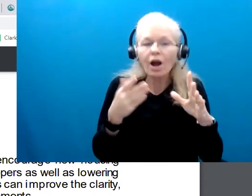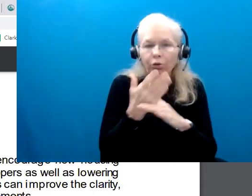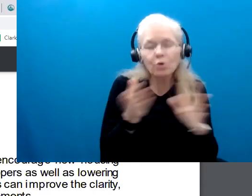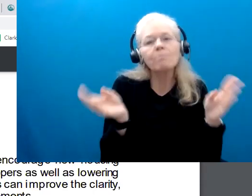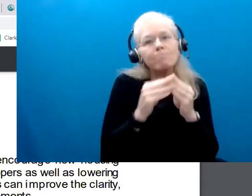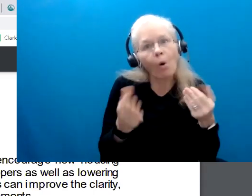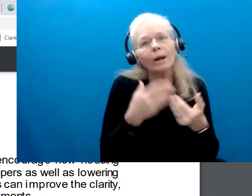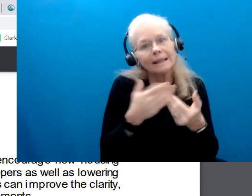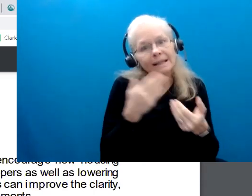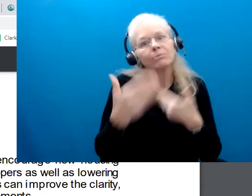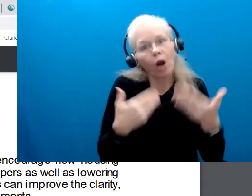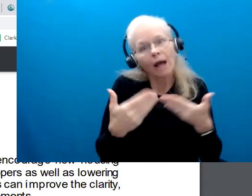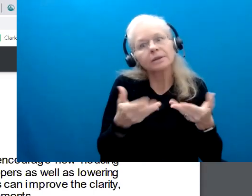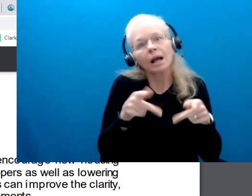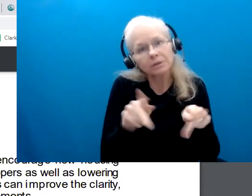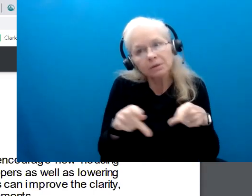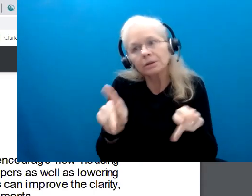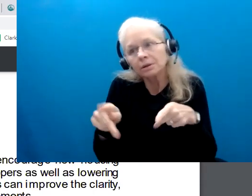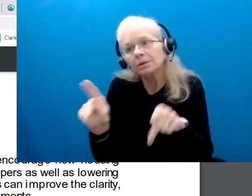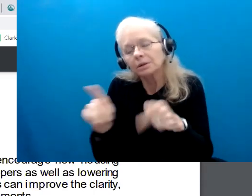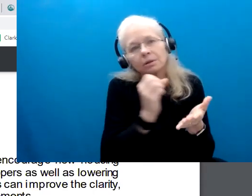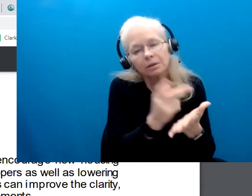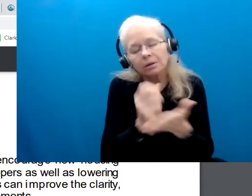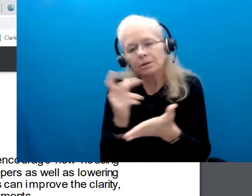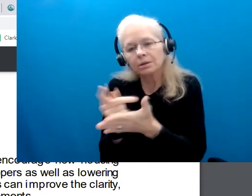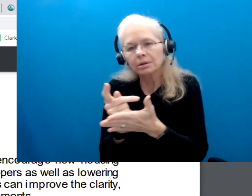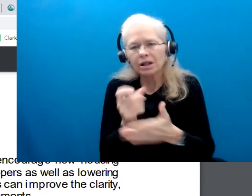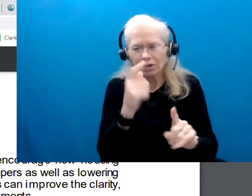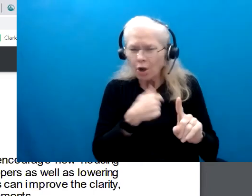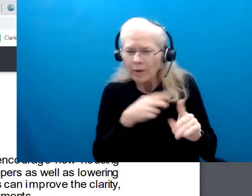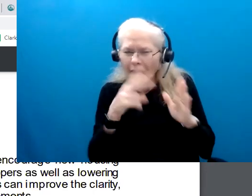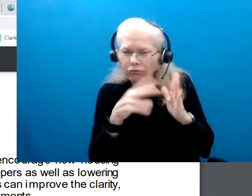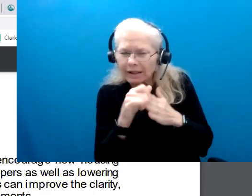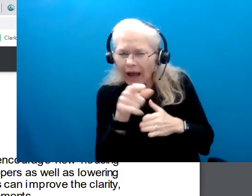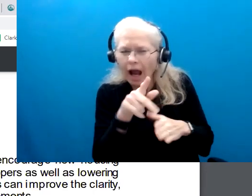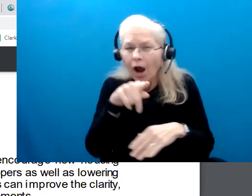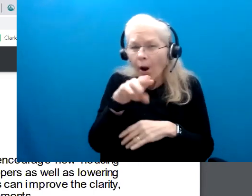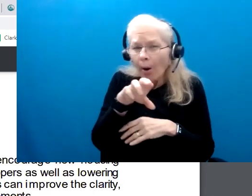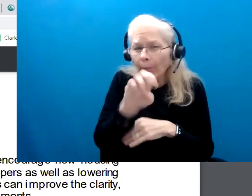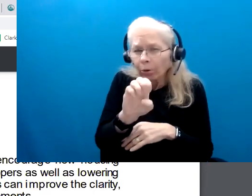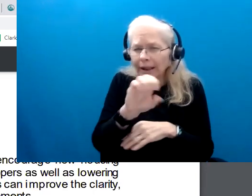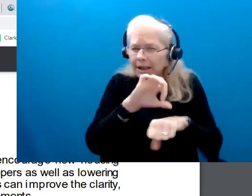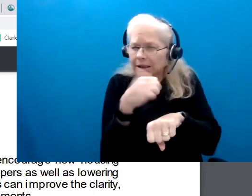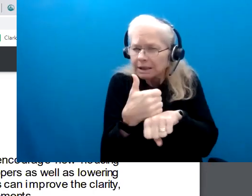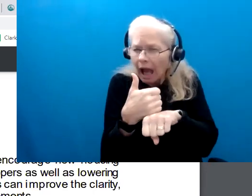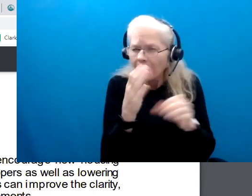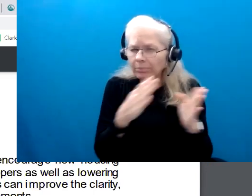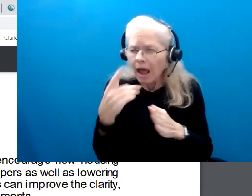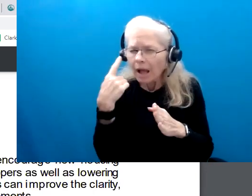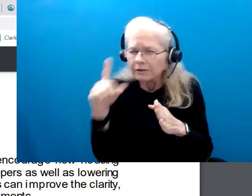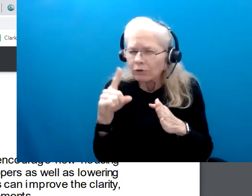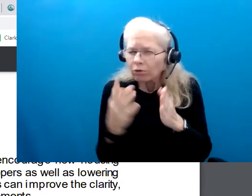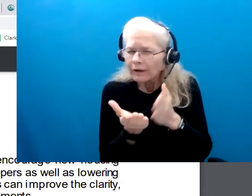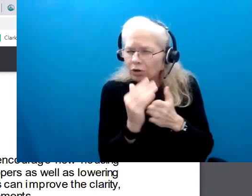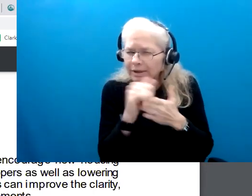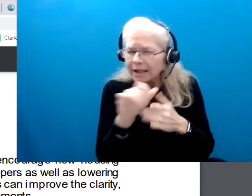something about having preset plans for review? Is that a different topic? Yes,